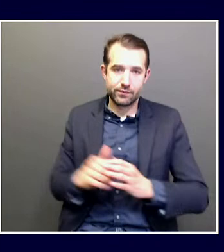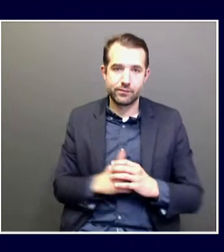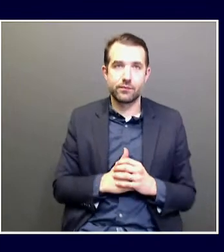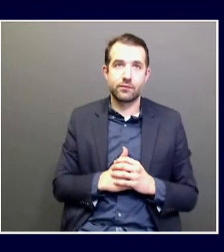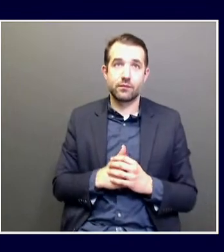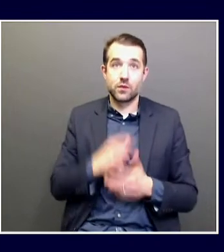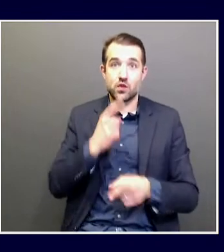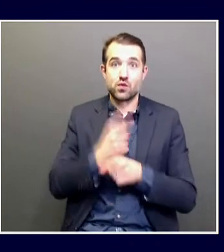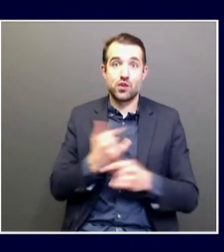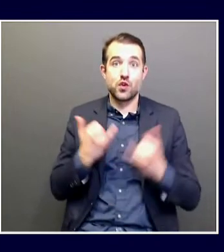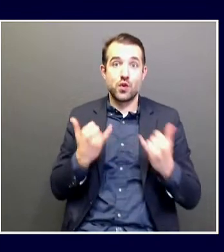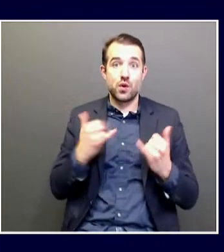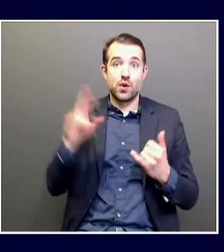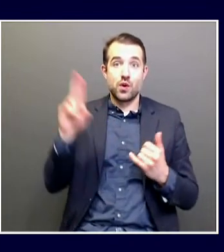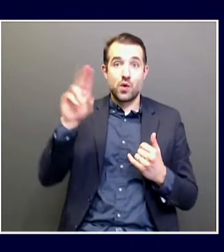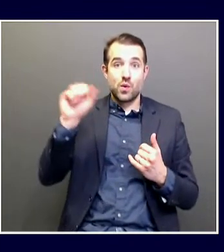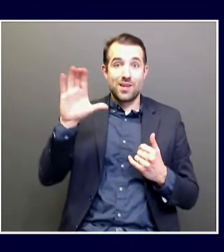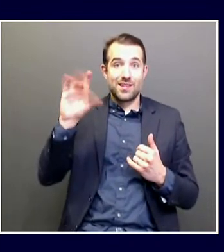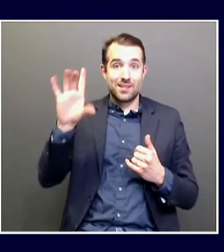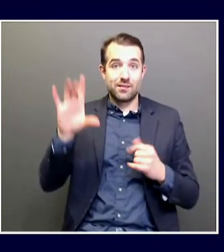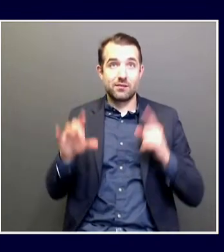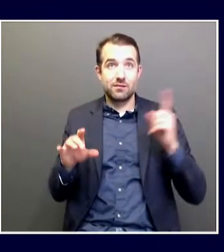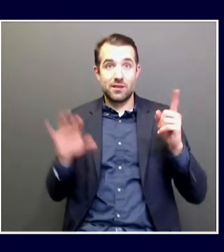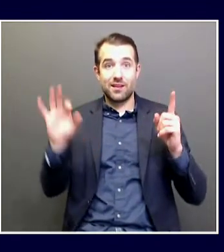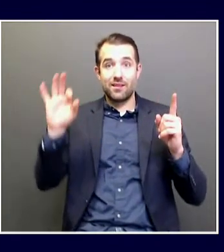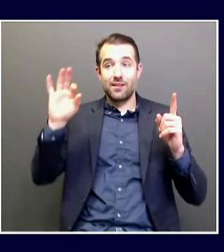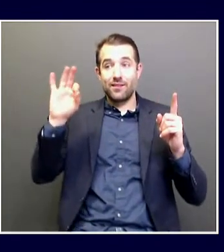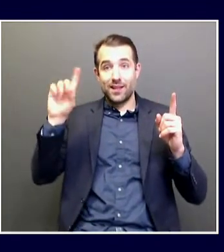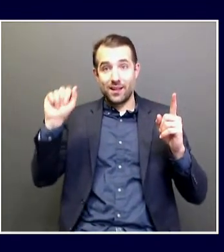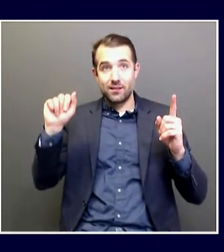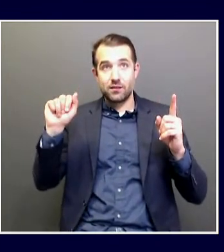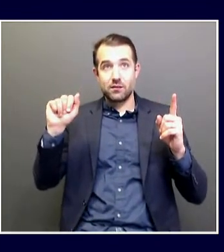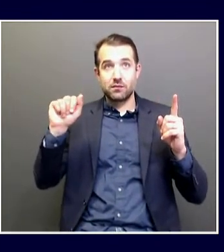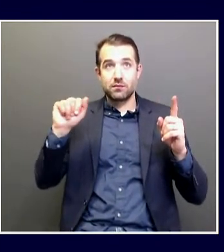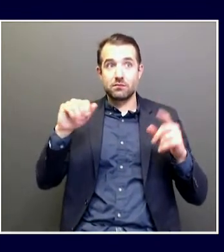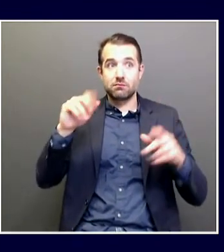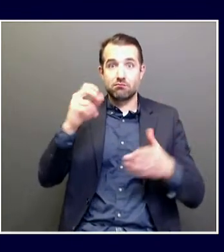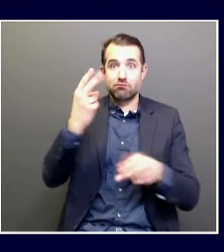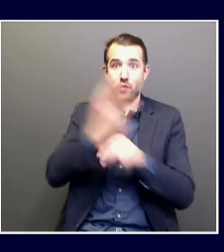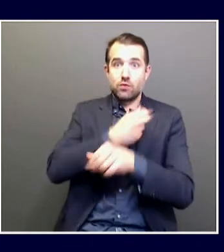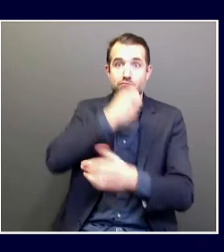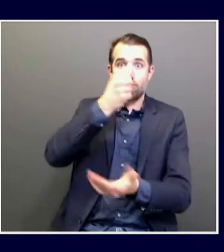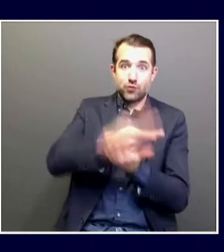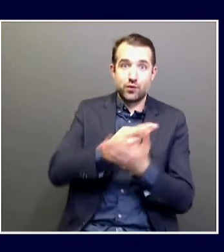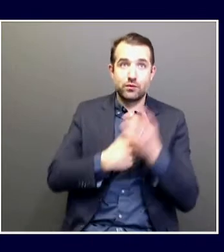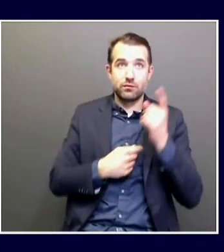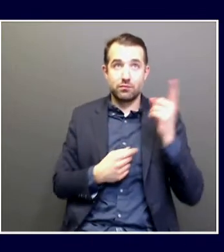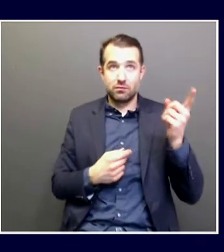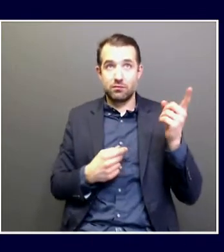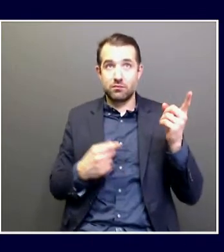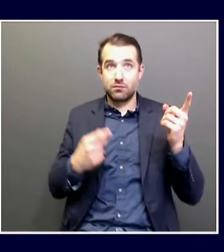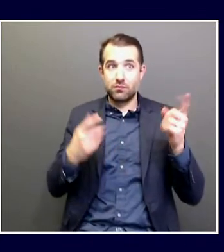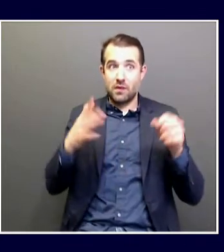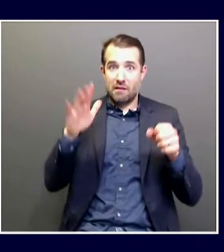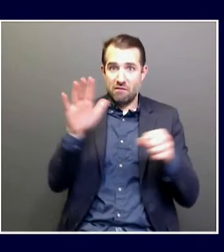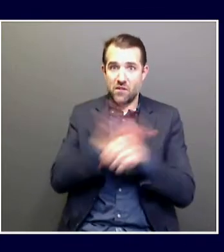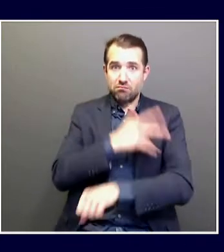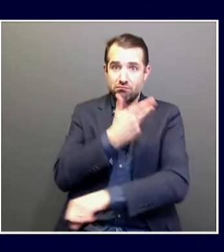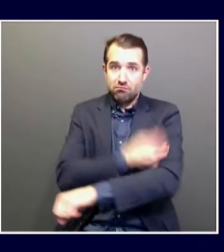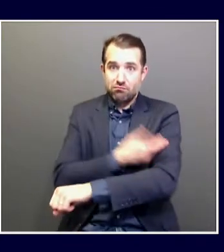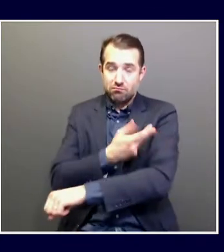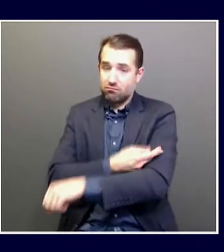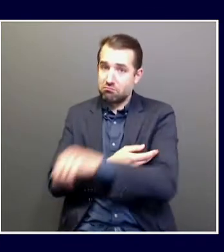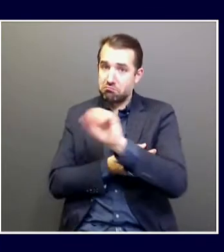recommendation and the FDA's emergency use authorization mean that that person is now considered both fully vaccinated and